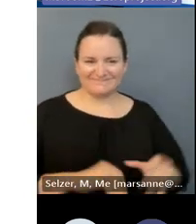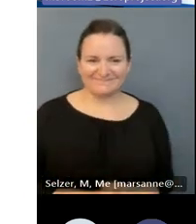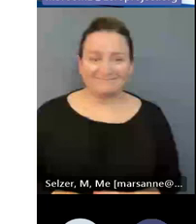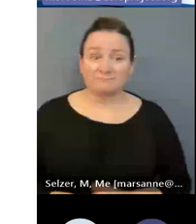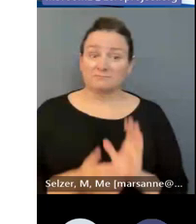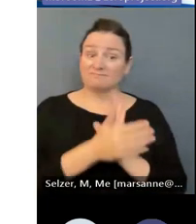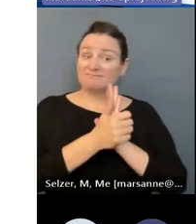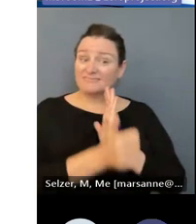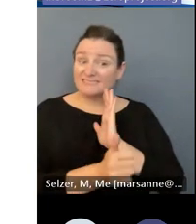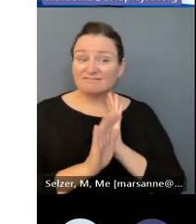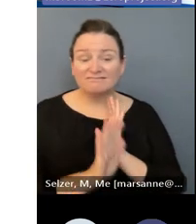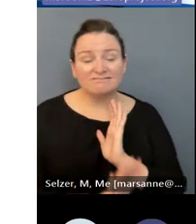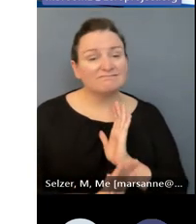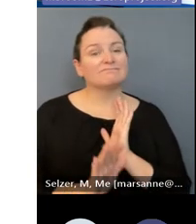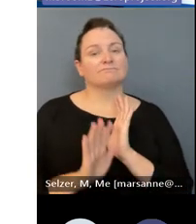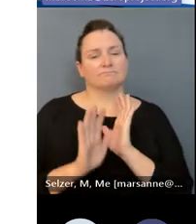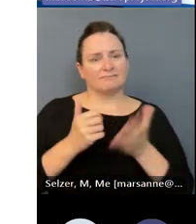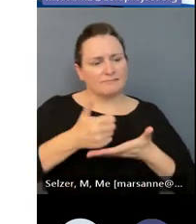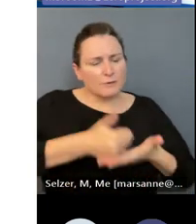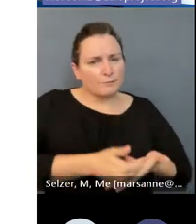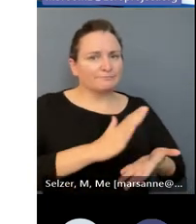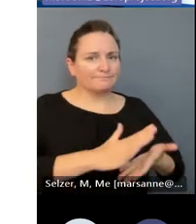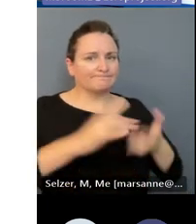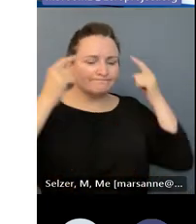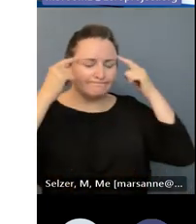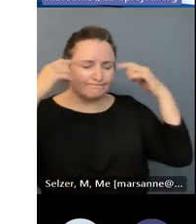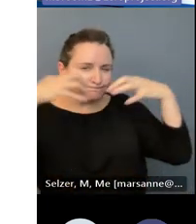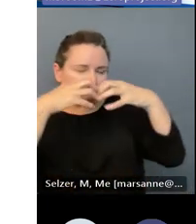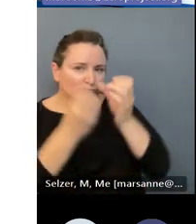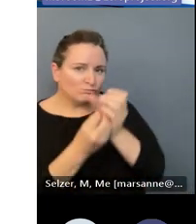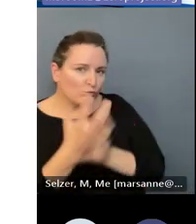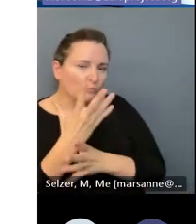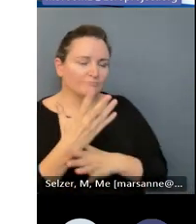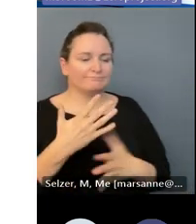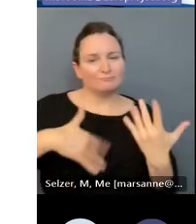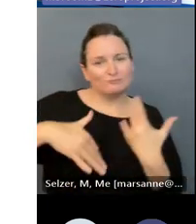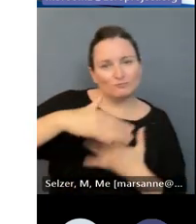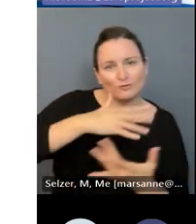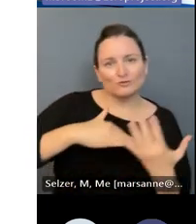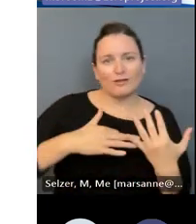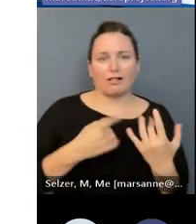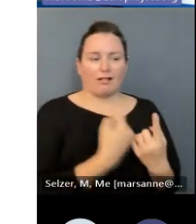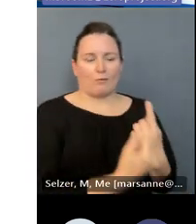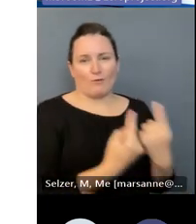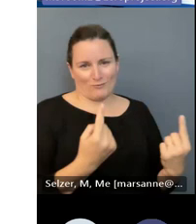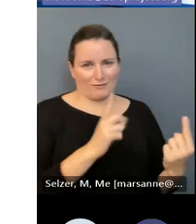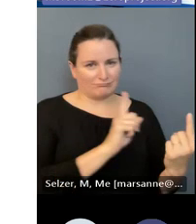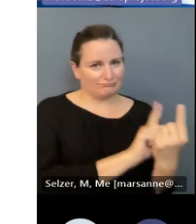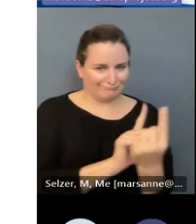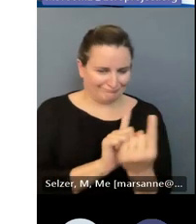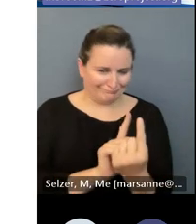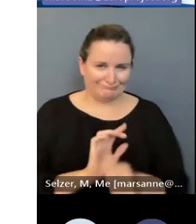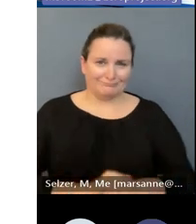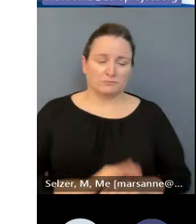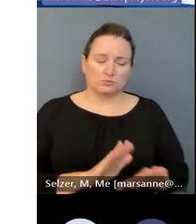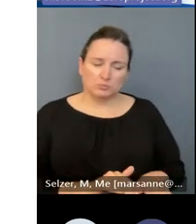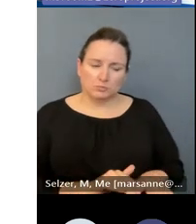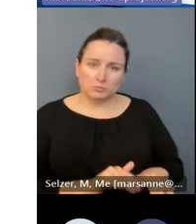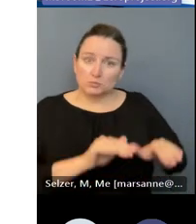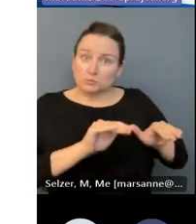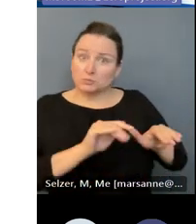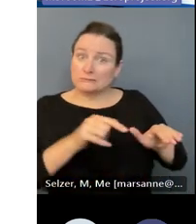with their social and cognitive skills. Then they move on to smaller group gatherings, where with a ratio of 2 students